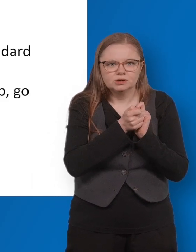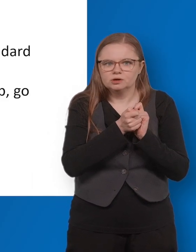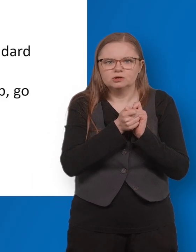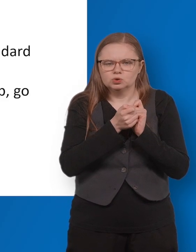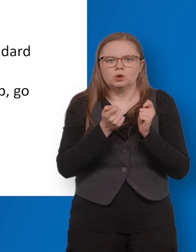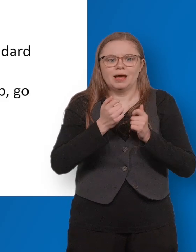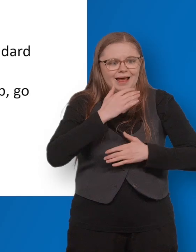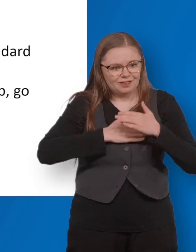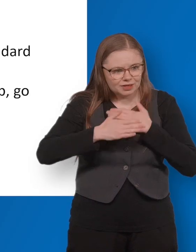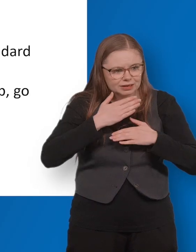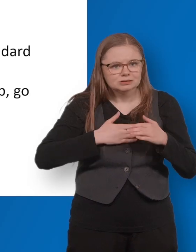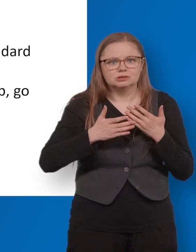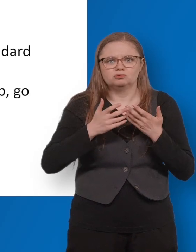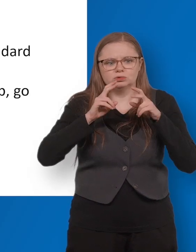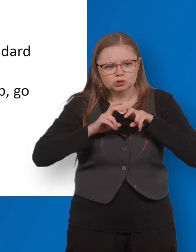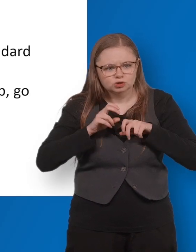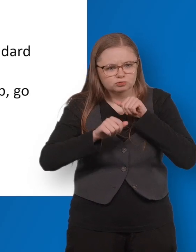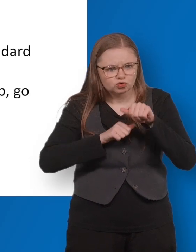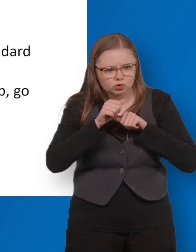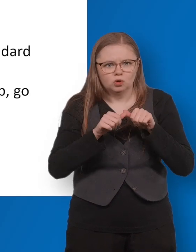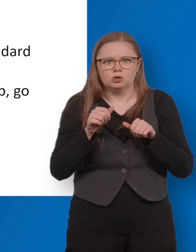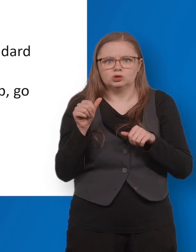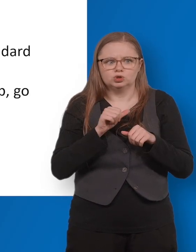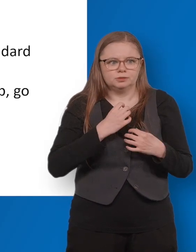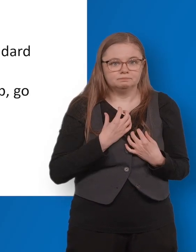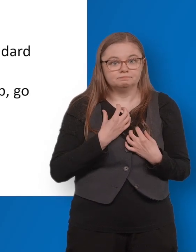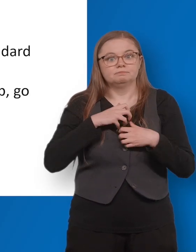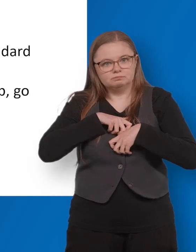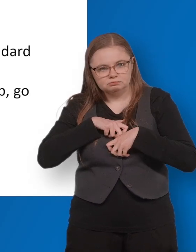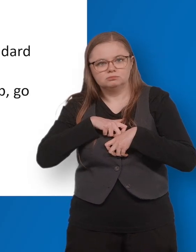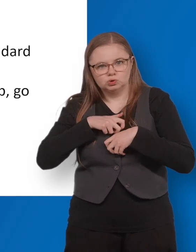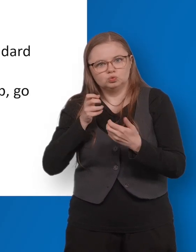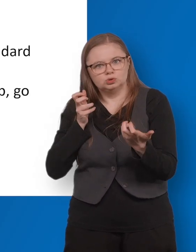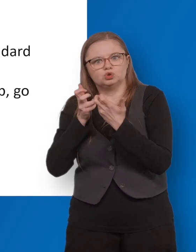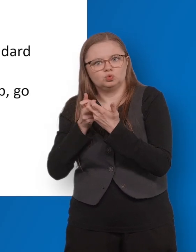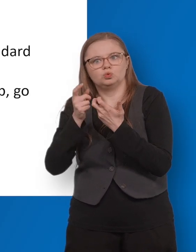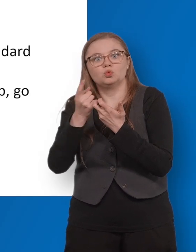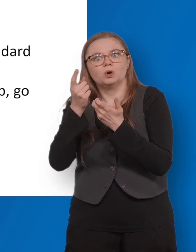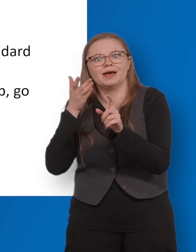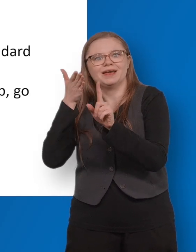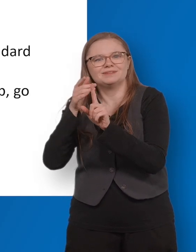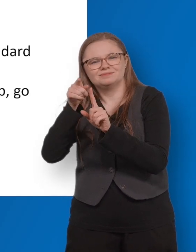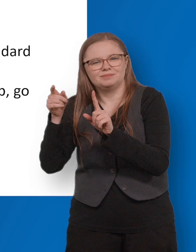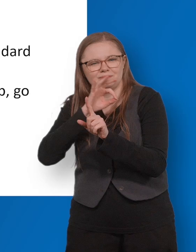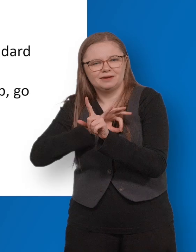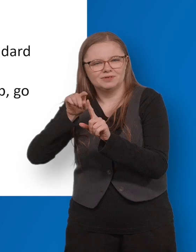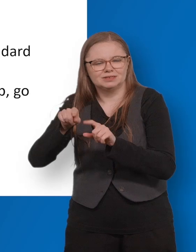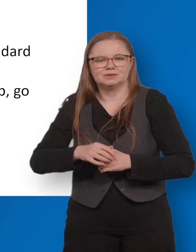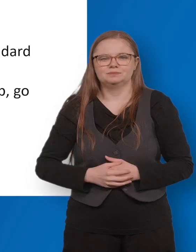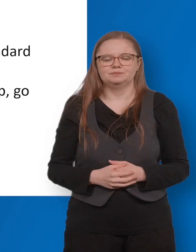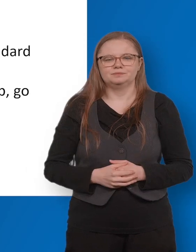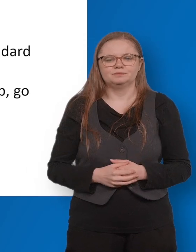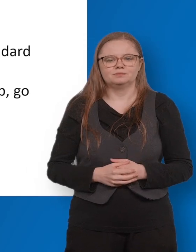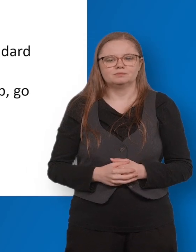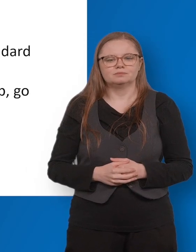protocol to actually suit the intended beneficiary? Funders don't necessarily get what we are trying to do.